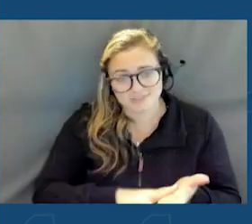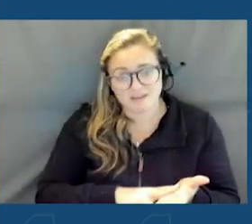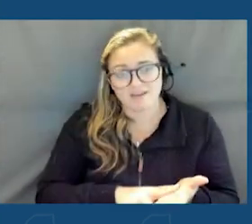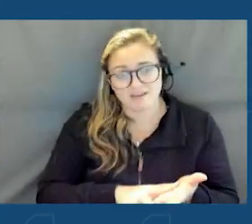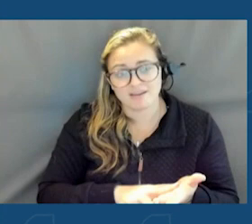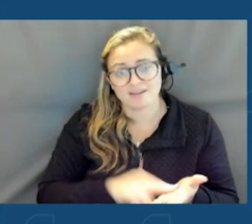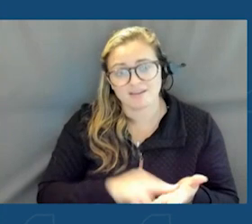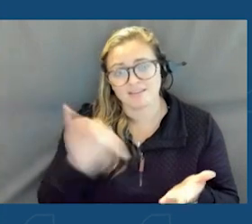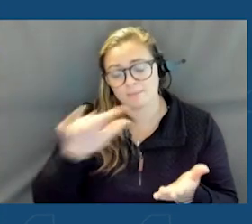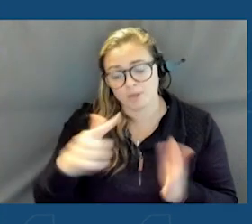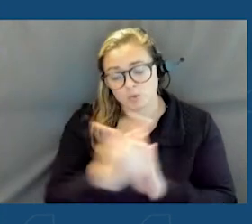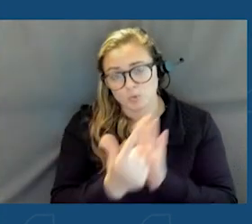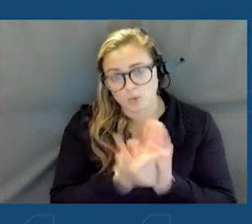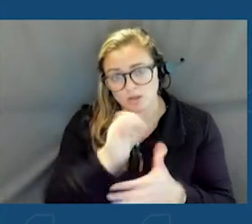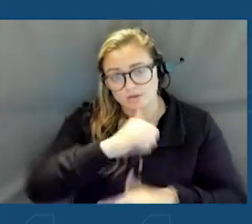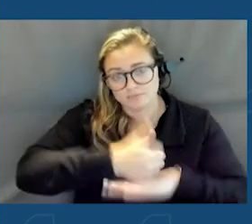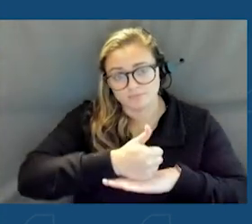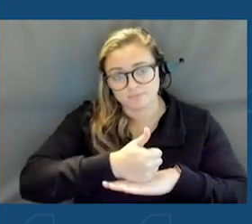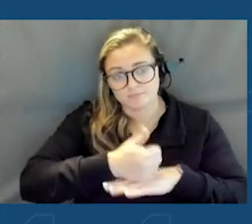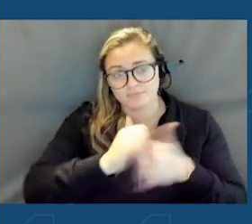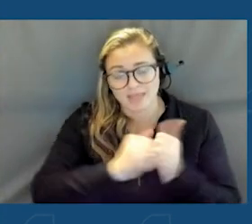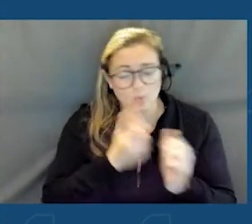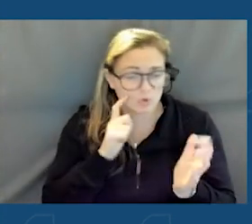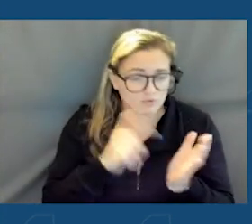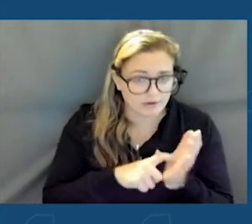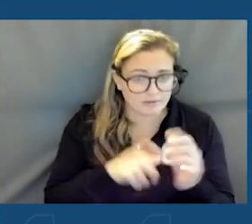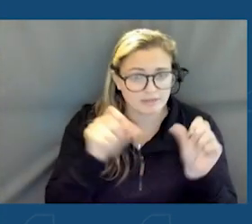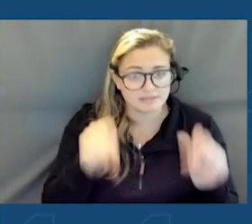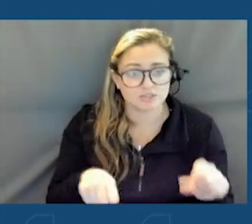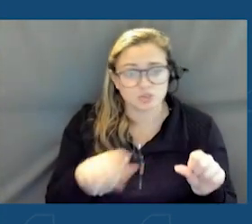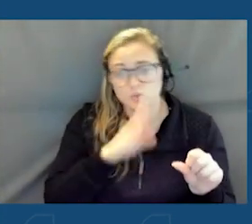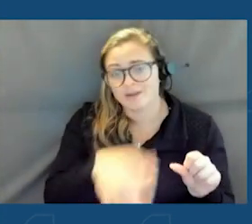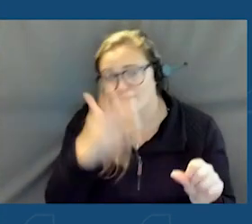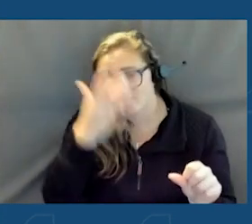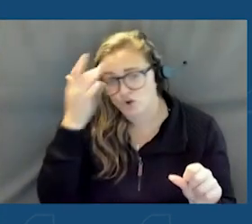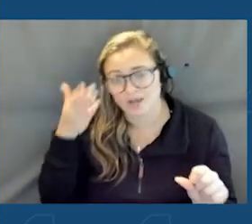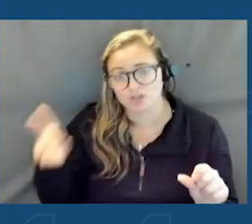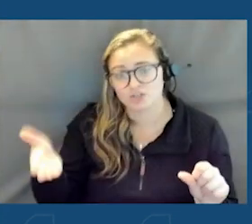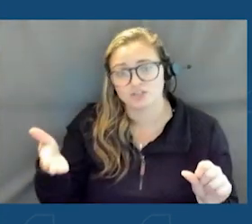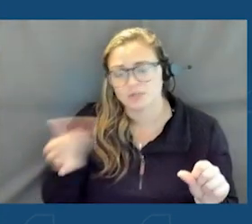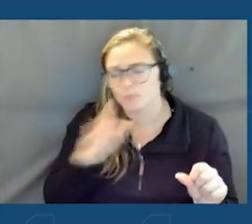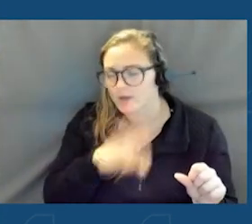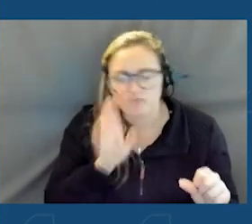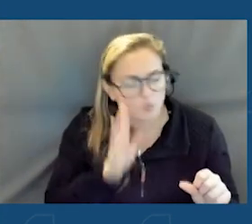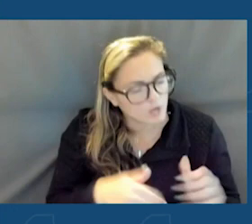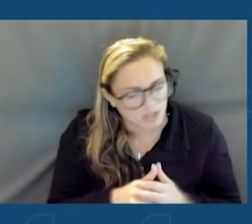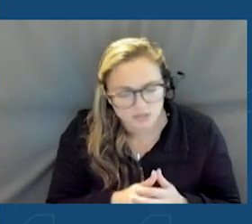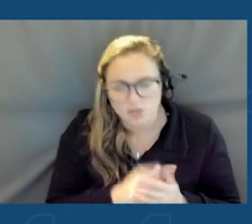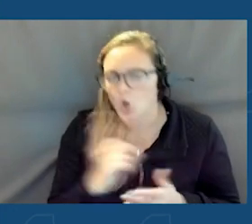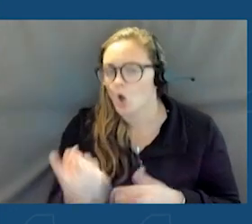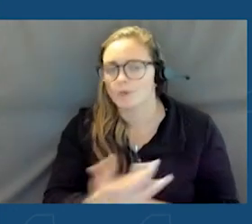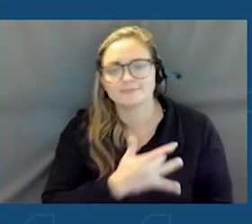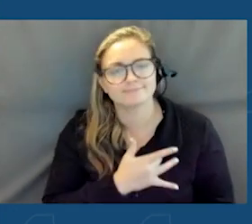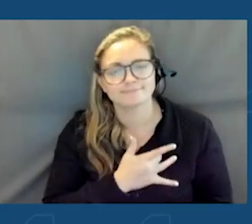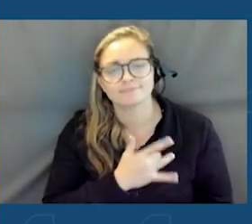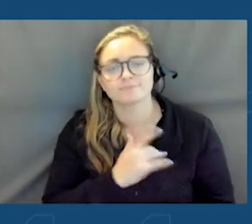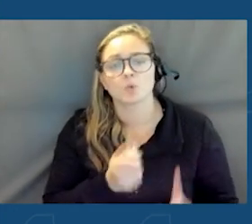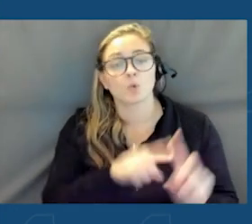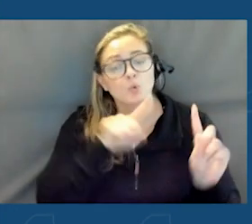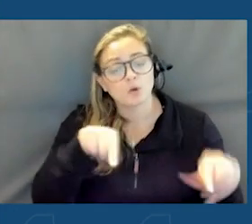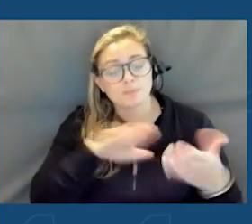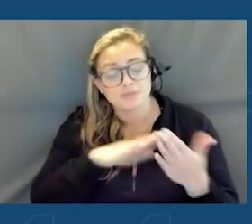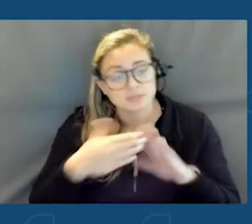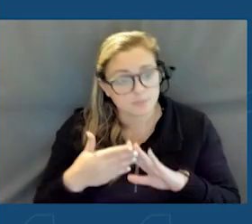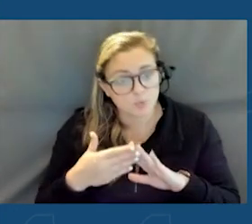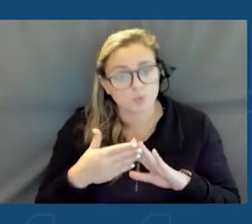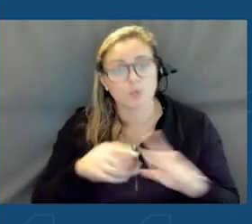law that created this way to recognize her and to never forget her, which we never will. She's always in our hearts, because when you come to this community and you